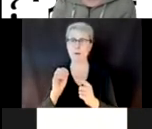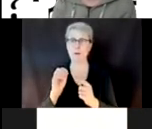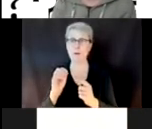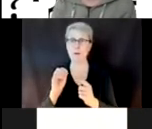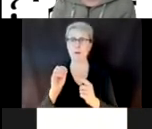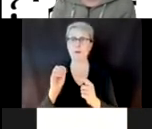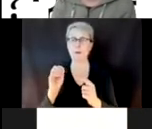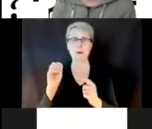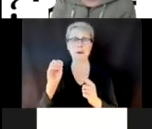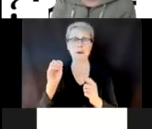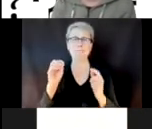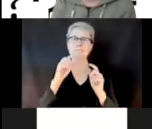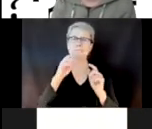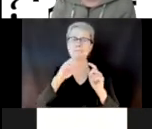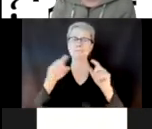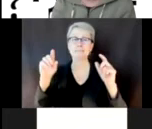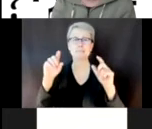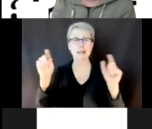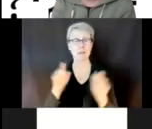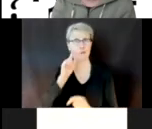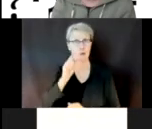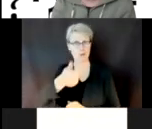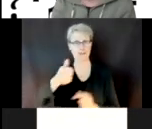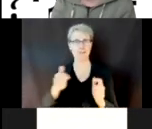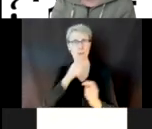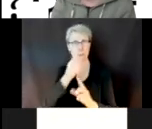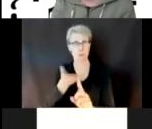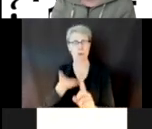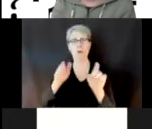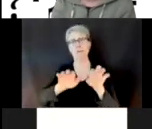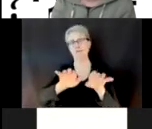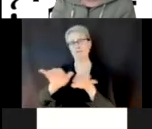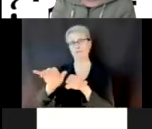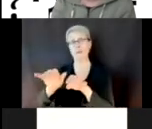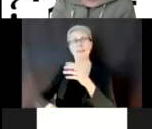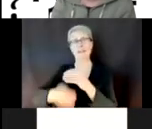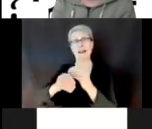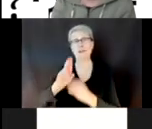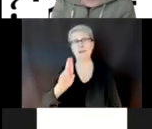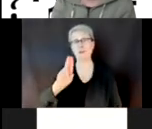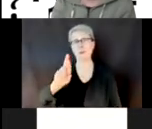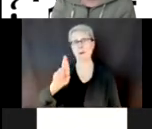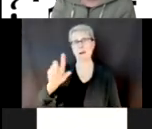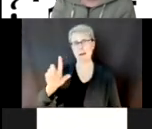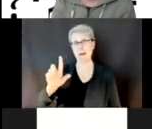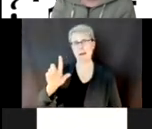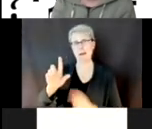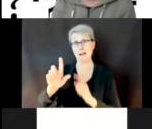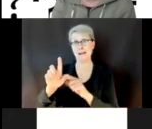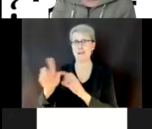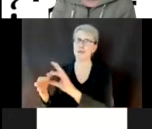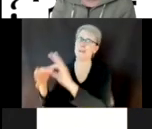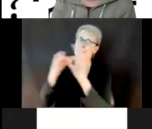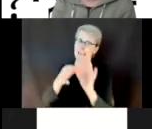the little bio that you write for yourself. You can include a URL in there, and I would make it to your shop,